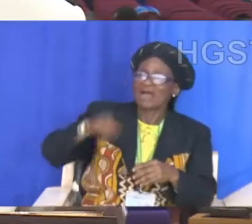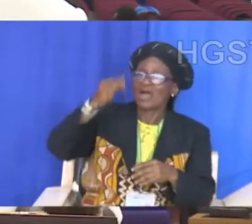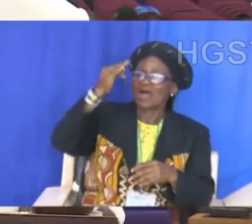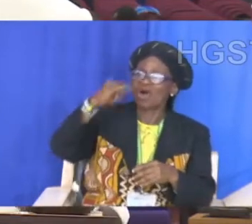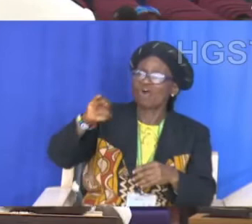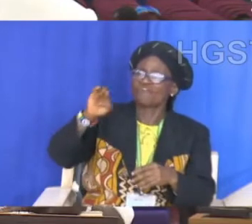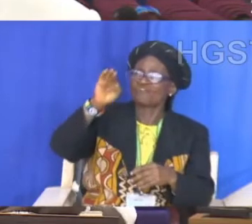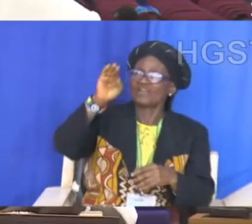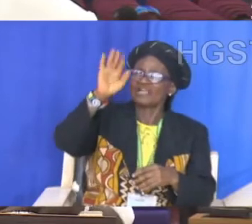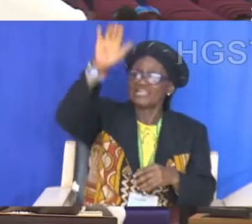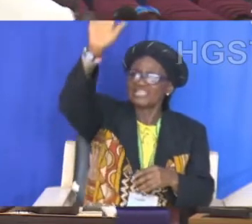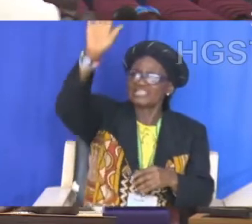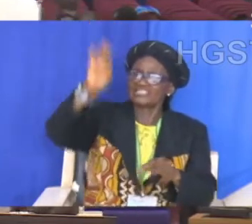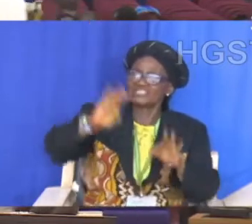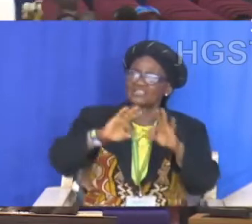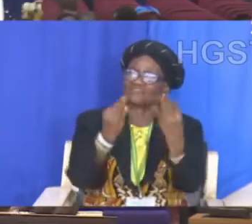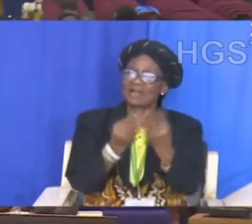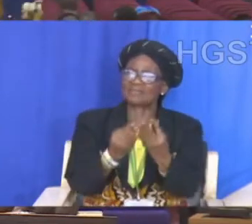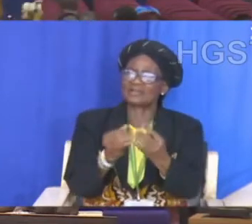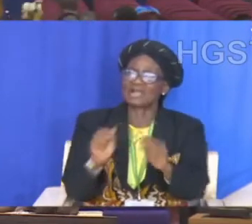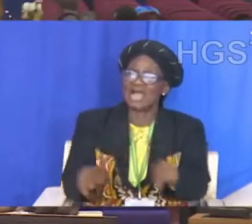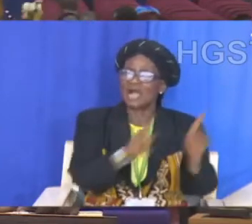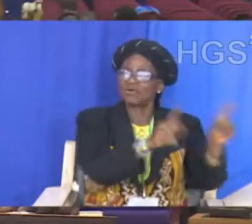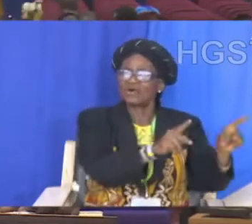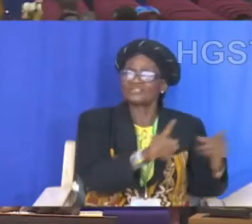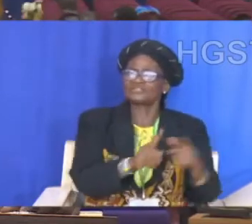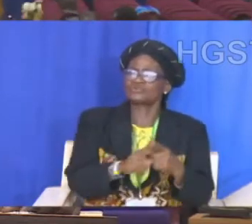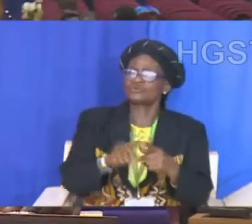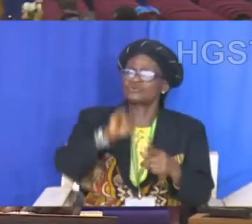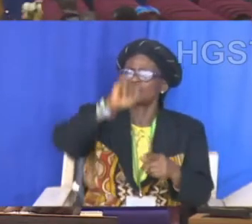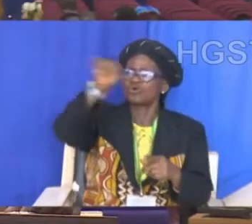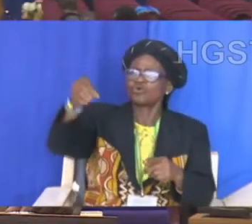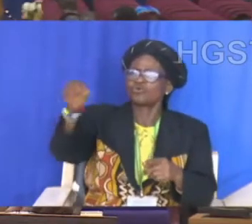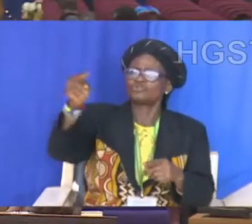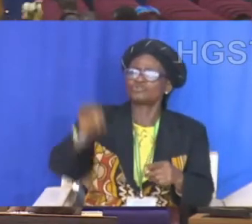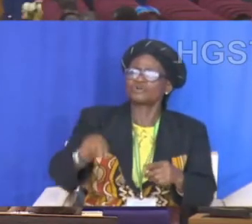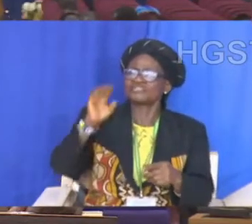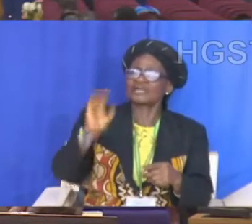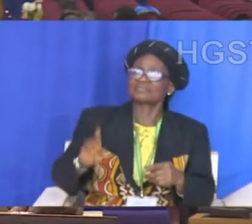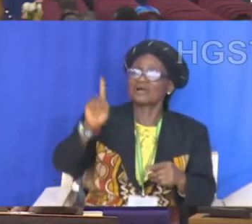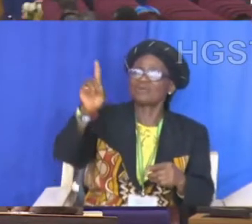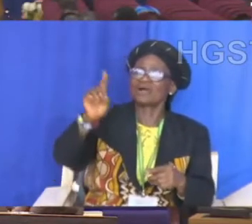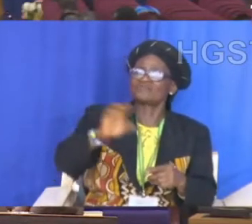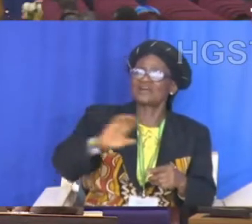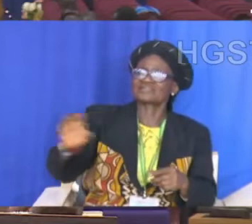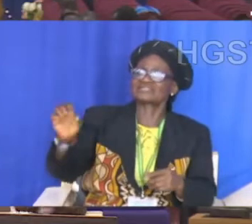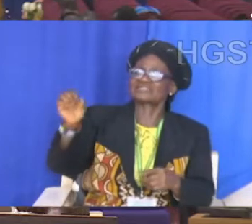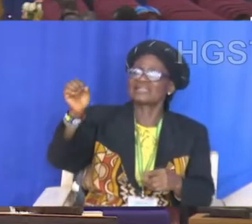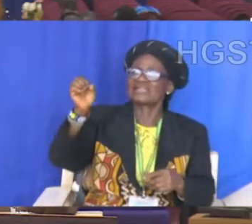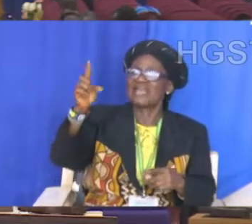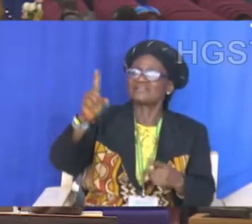According to John chapter 1, from verses 11 to 12,